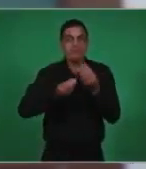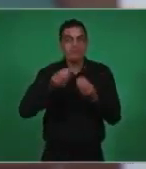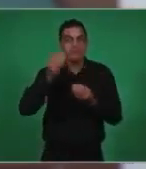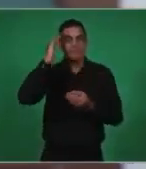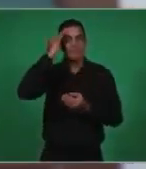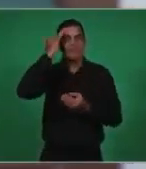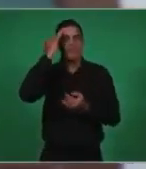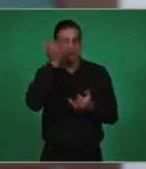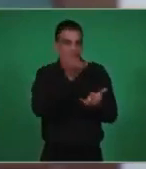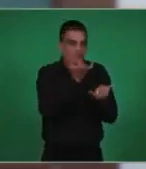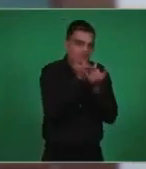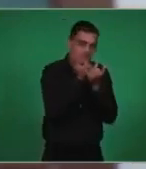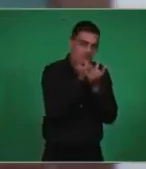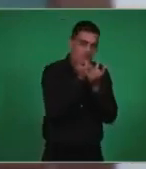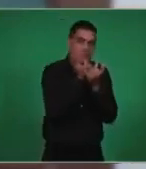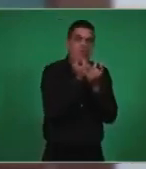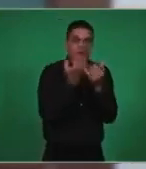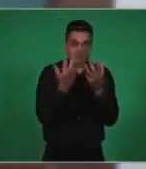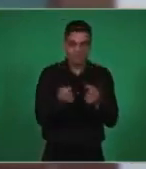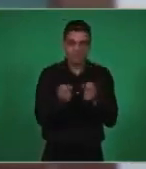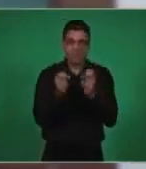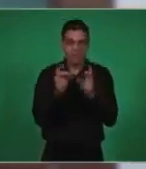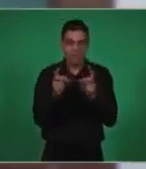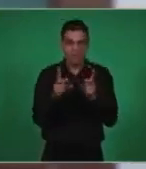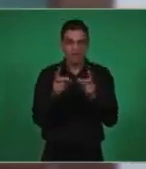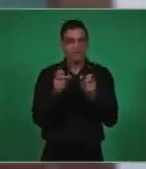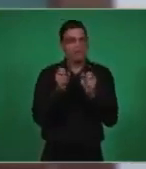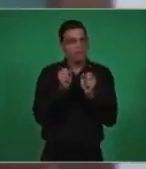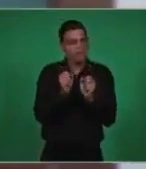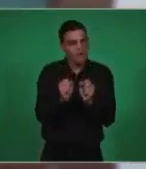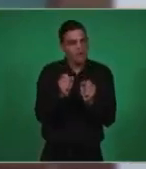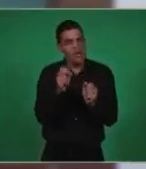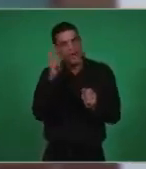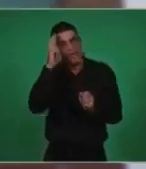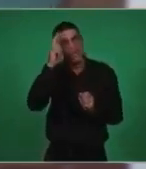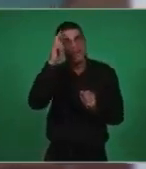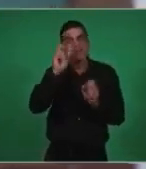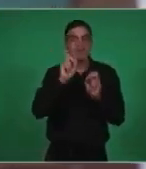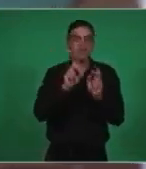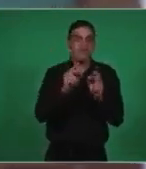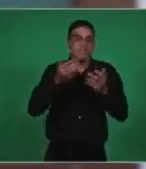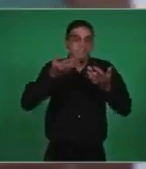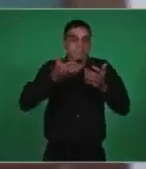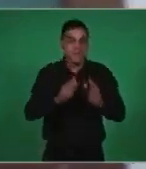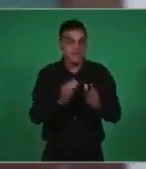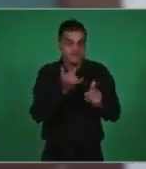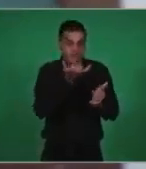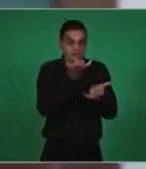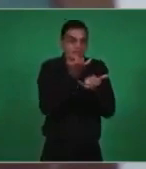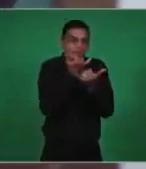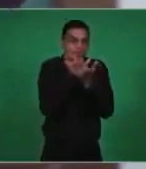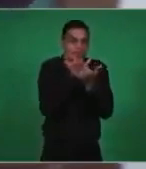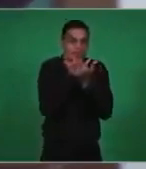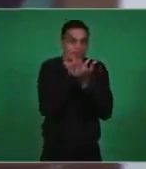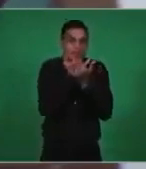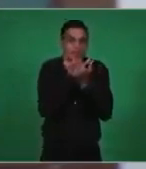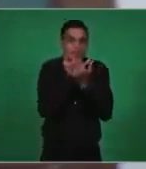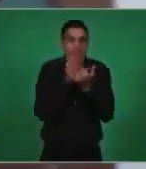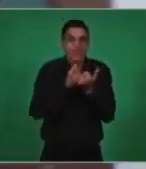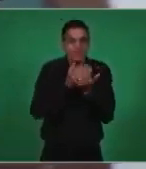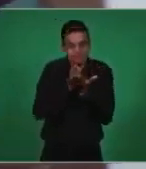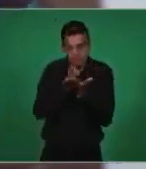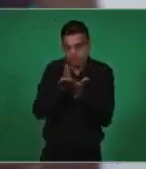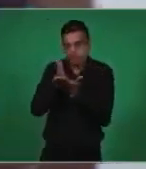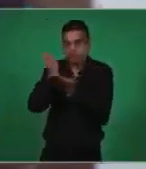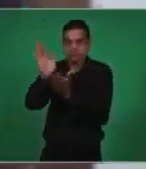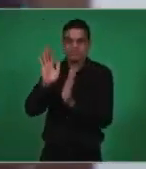forget the pain, the betrayal, the wound somebody placed in your heart, but you're going to